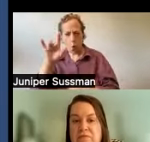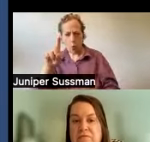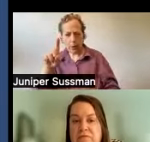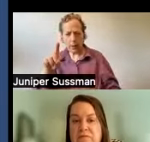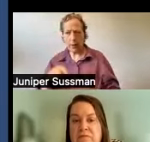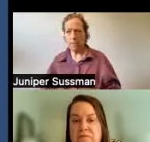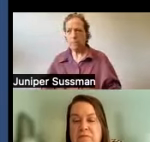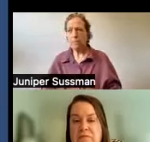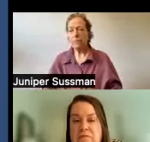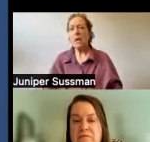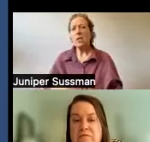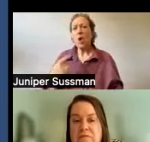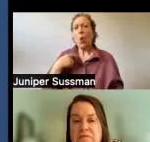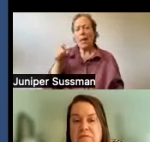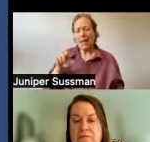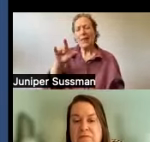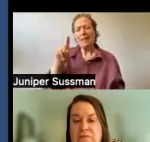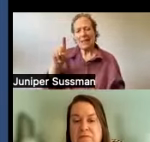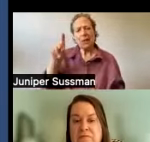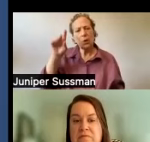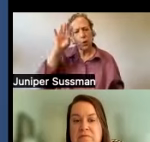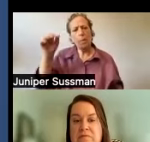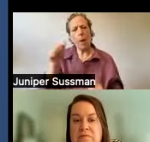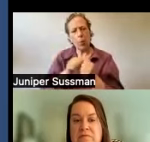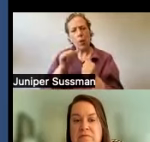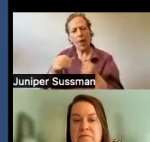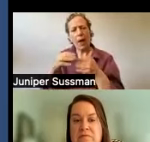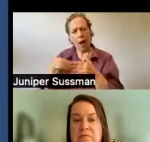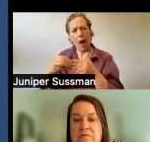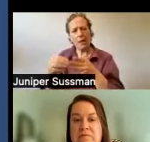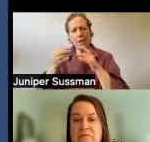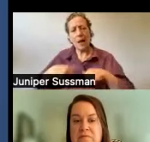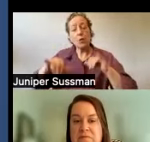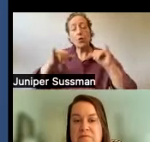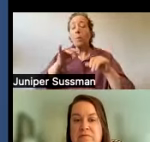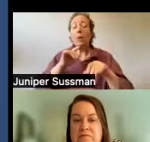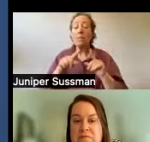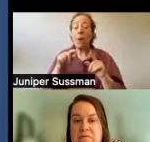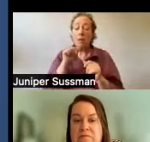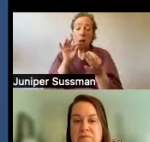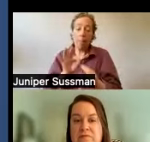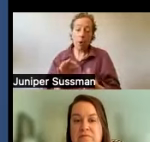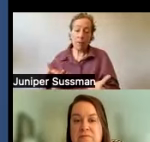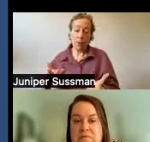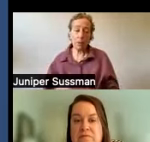with normative guidance, but it's not perfect, and in some cases doesn't serve